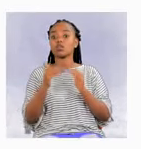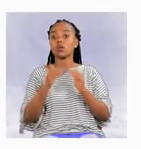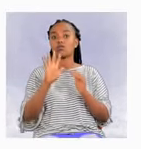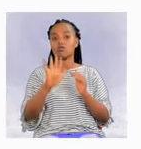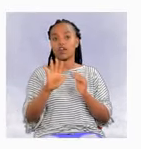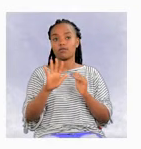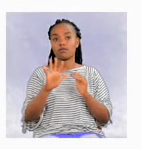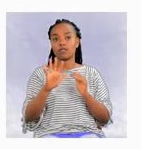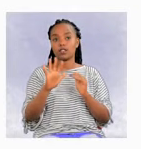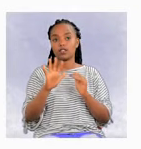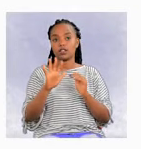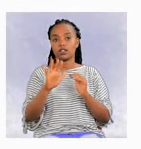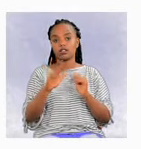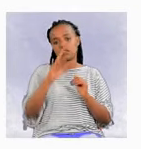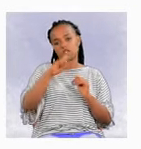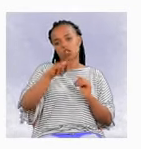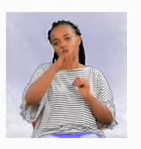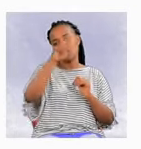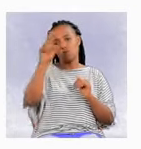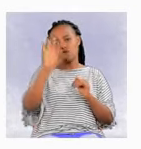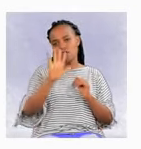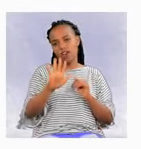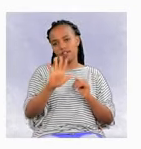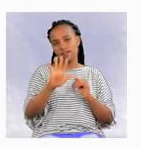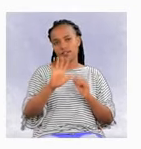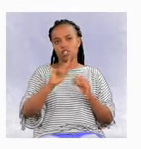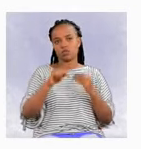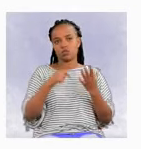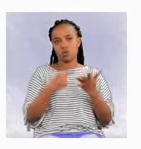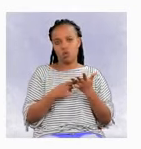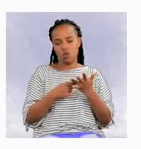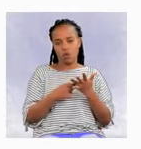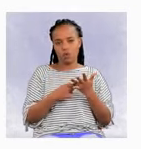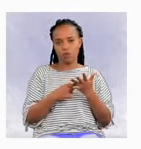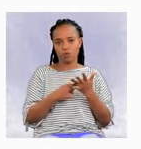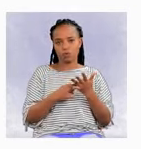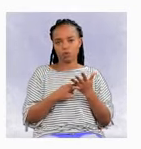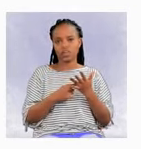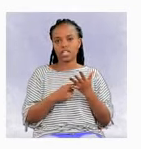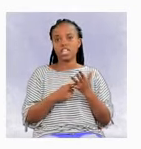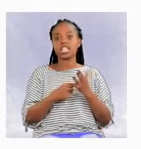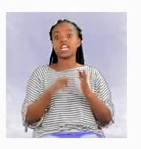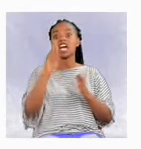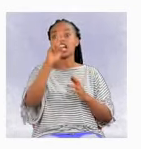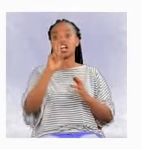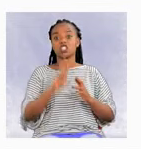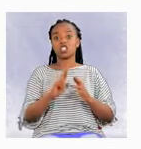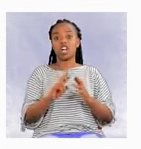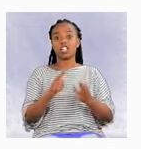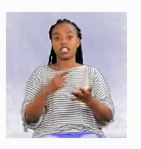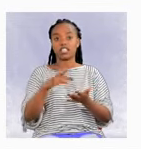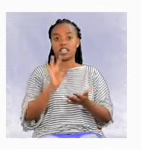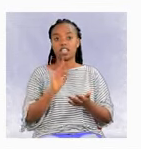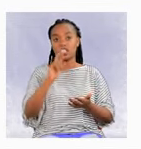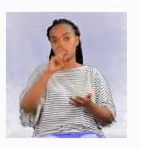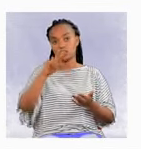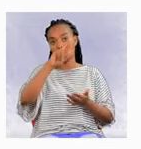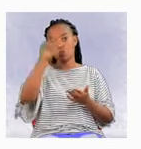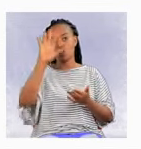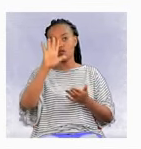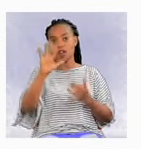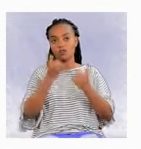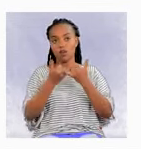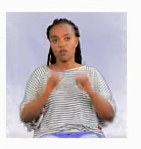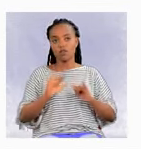this square root of 5. So rationalizing this, you have the square root of 5